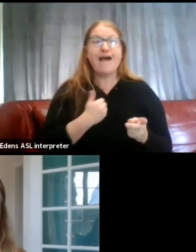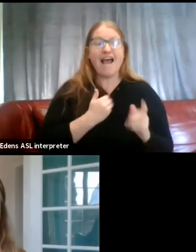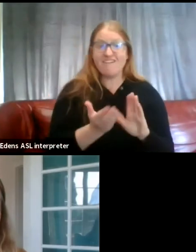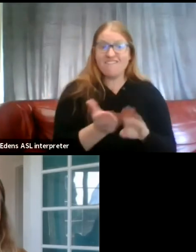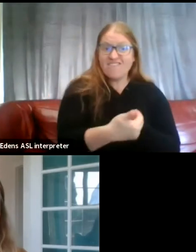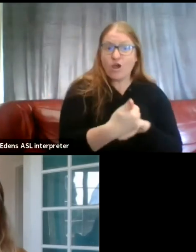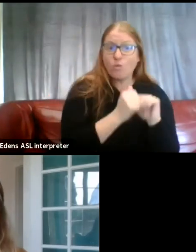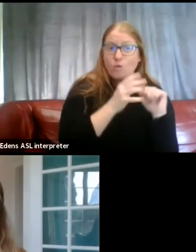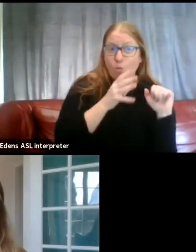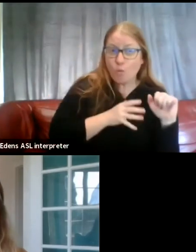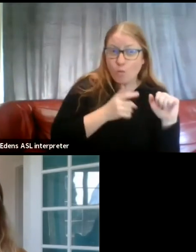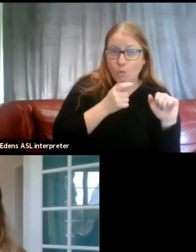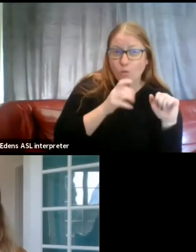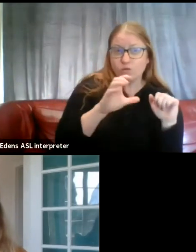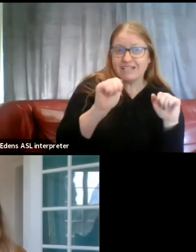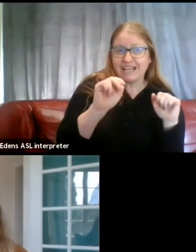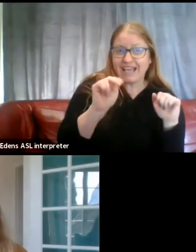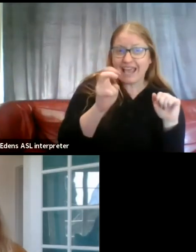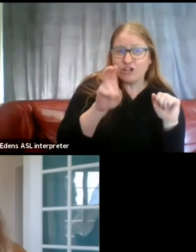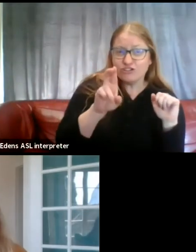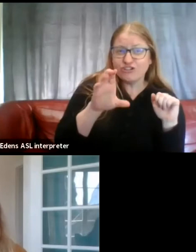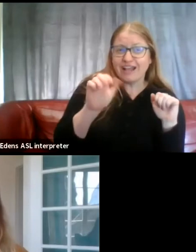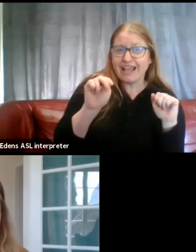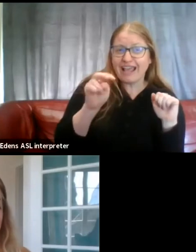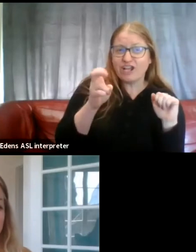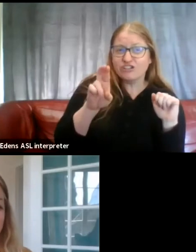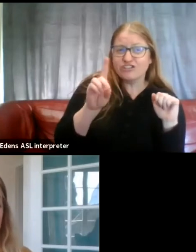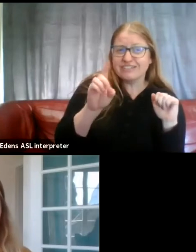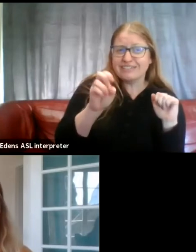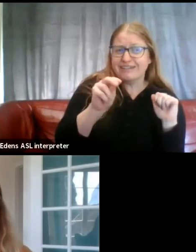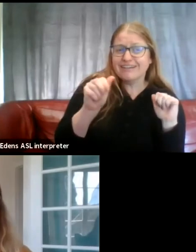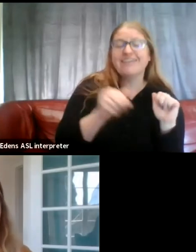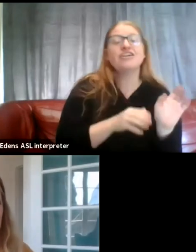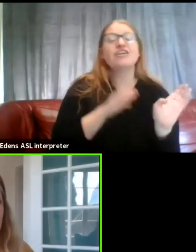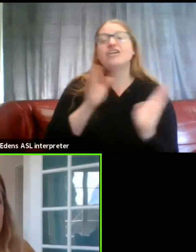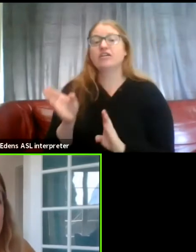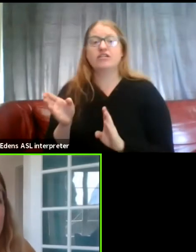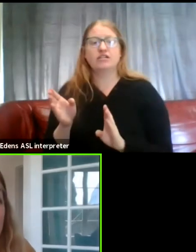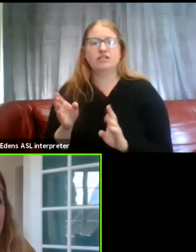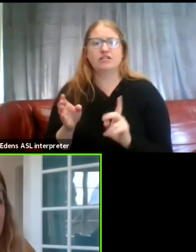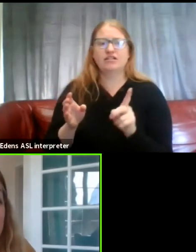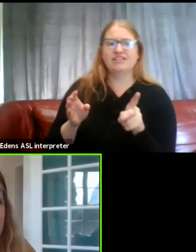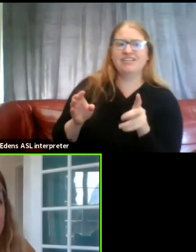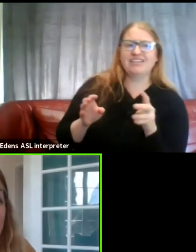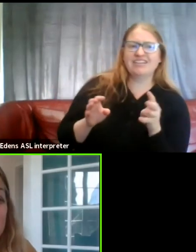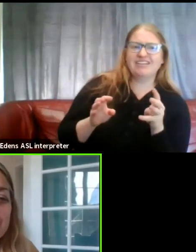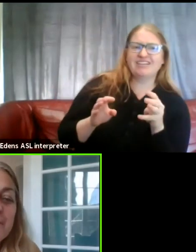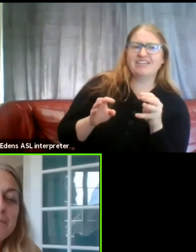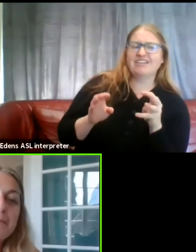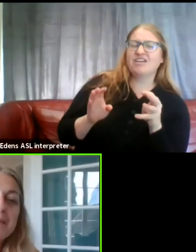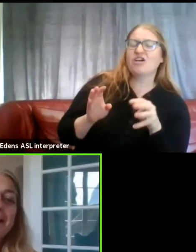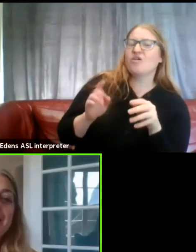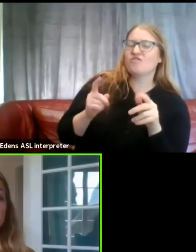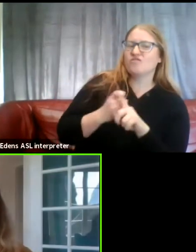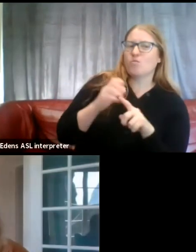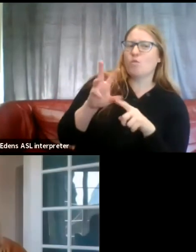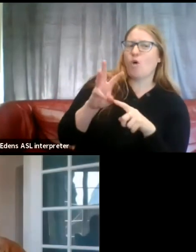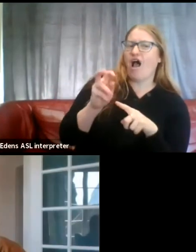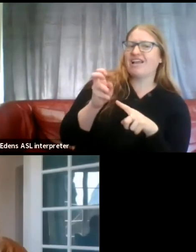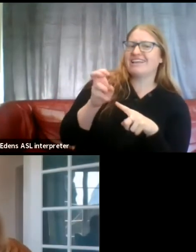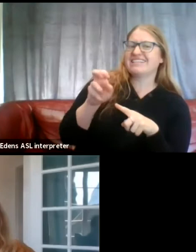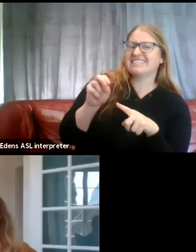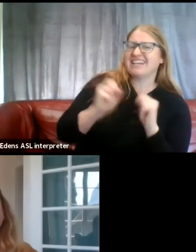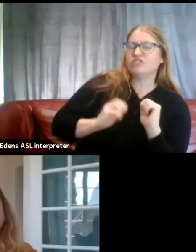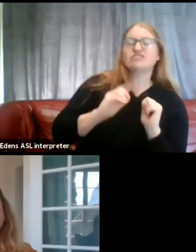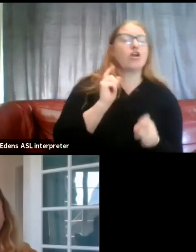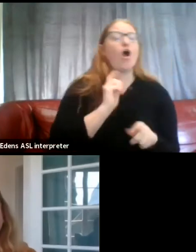who's the cantor Dina at her temple. There's a whole played by Michaela. All of this is about Jewishness, and it does seem